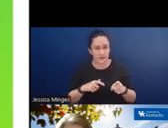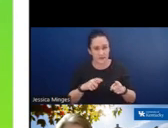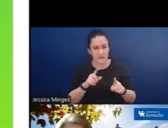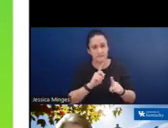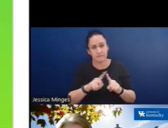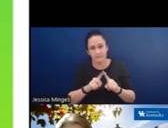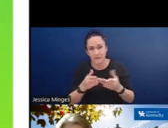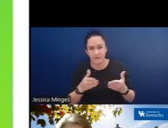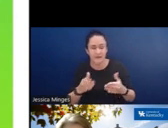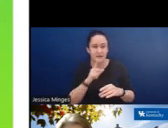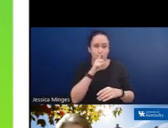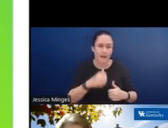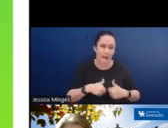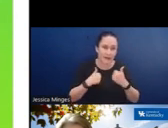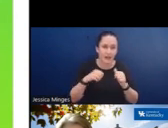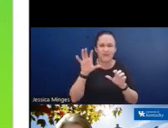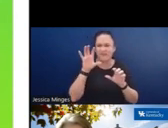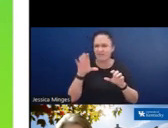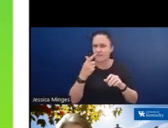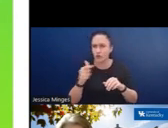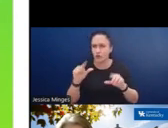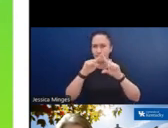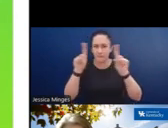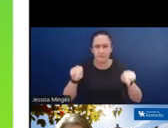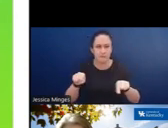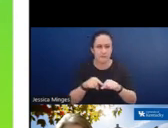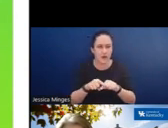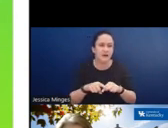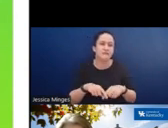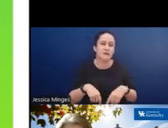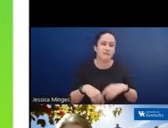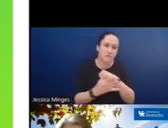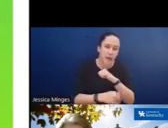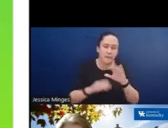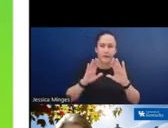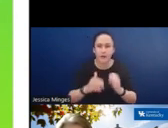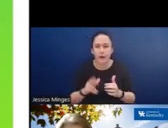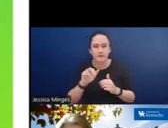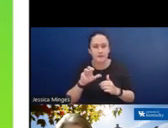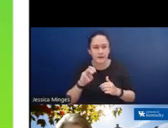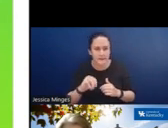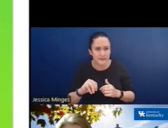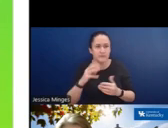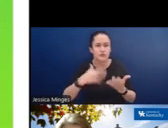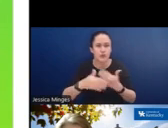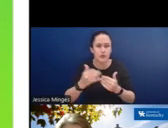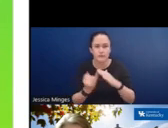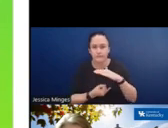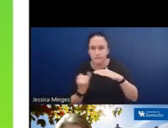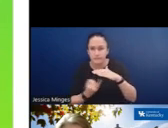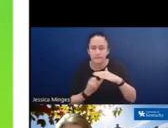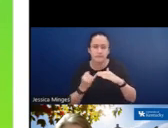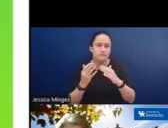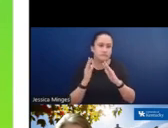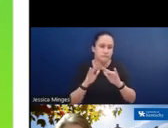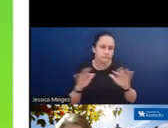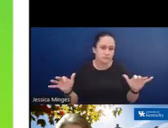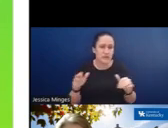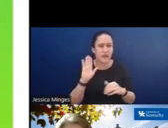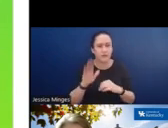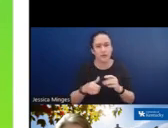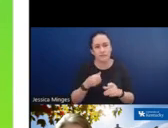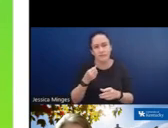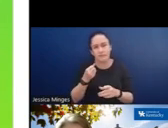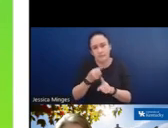social isolation, trauma, discrimination, and how much that could affect someone's vulnerability to and capacity for dealing with drug-related harm.